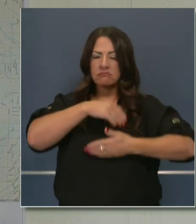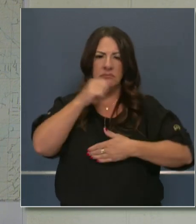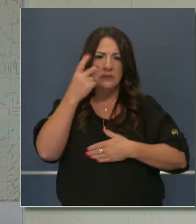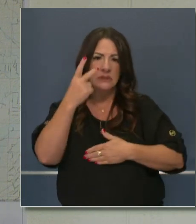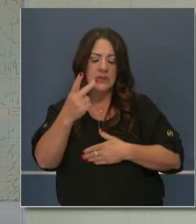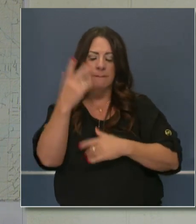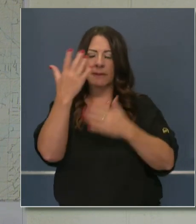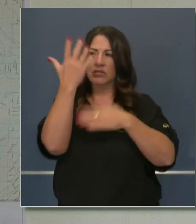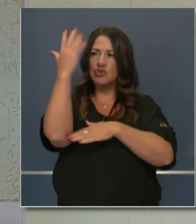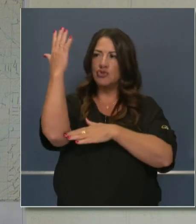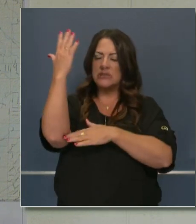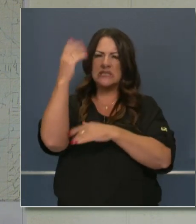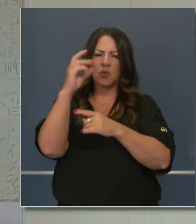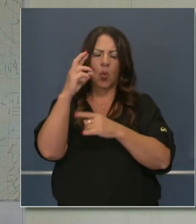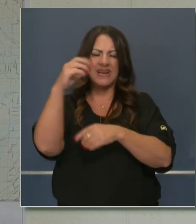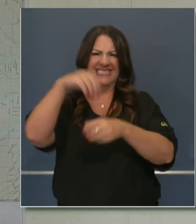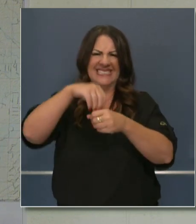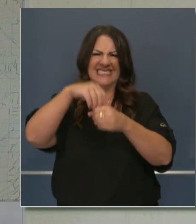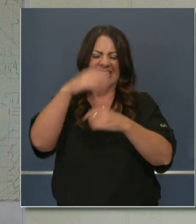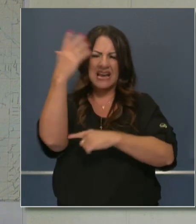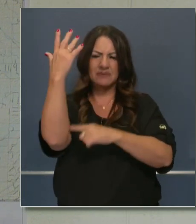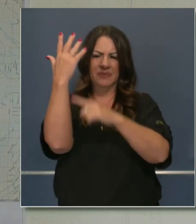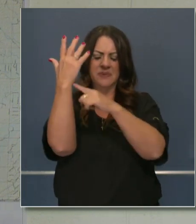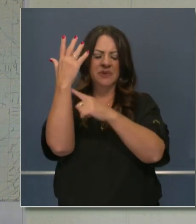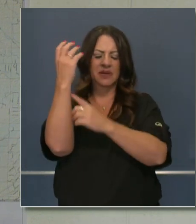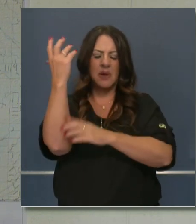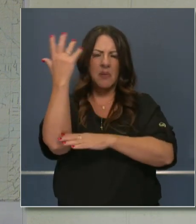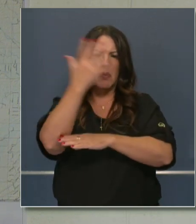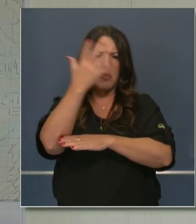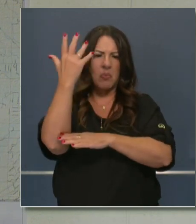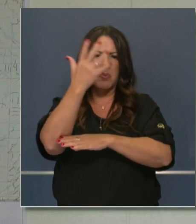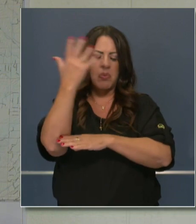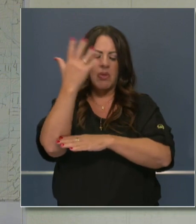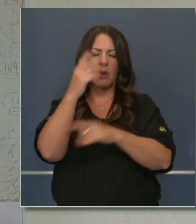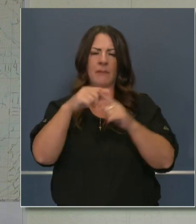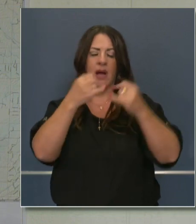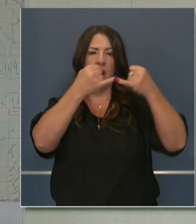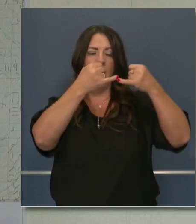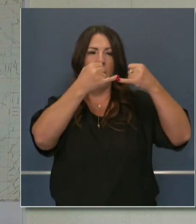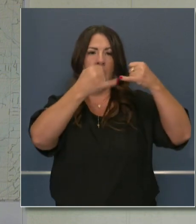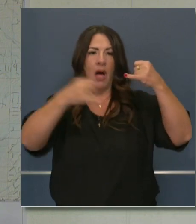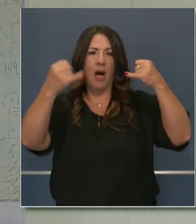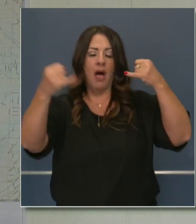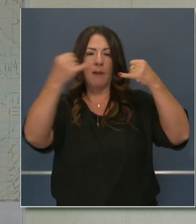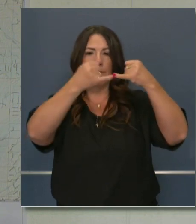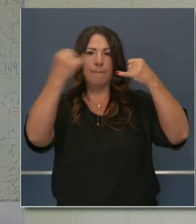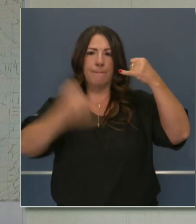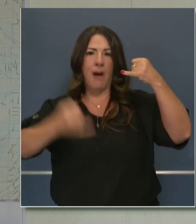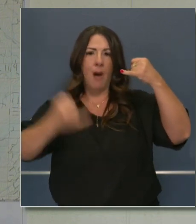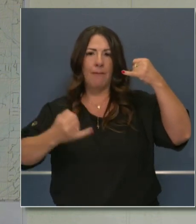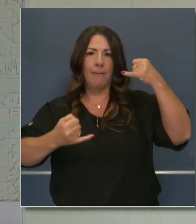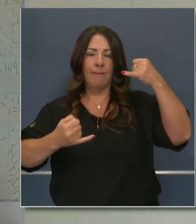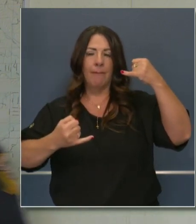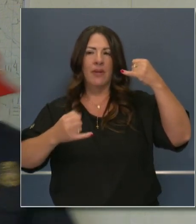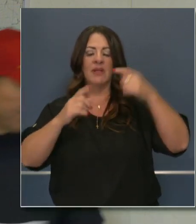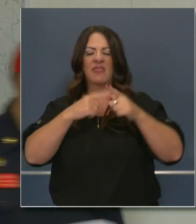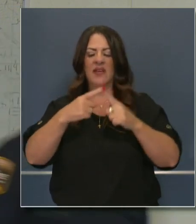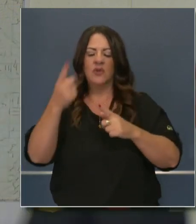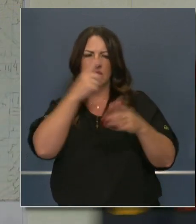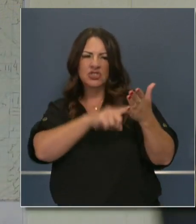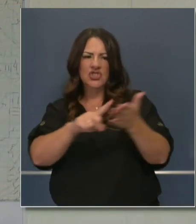trees or weakened trees, or it could be lines that are down. Please do that safety check of your property before you return. Thank you.